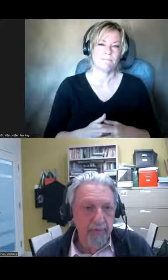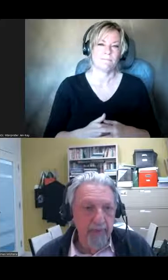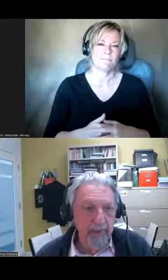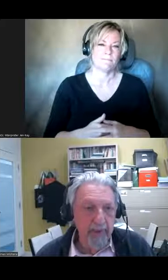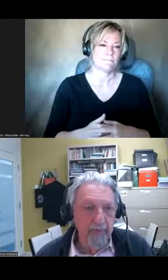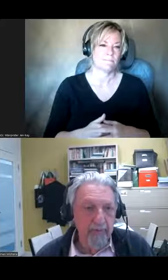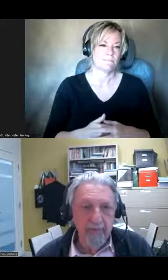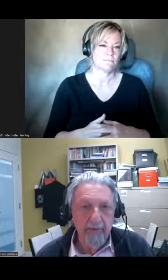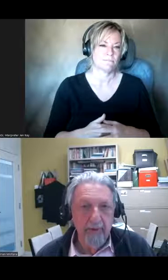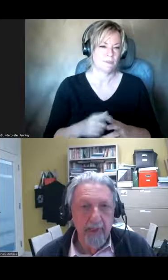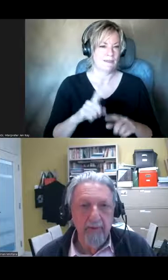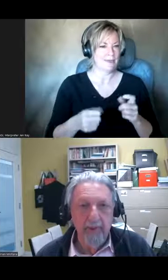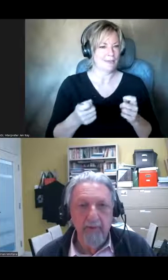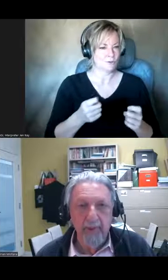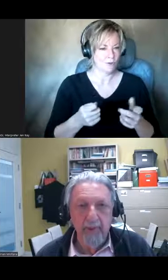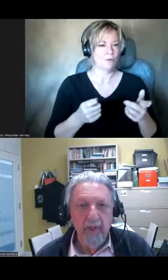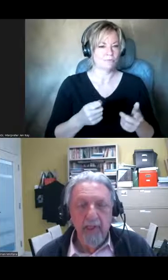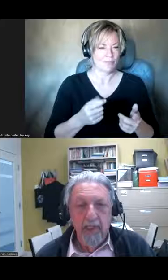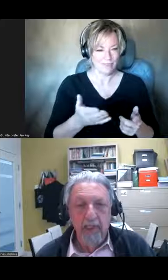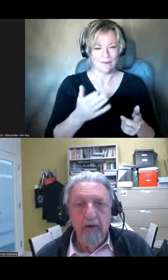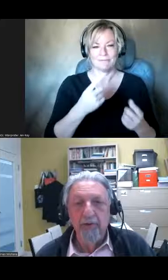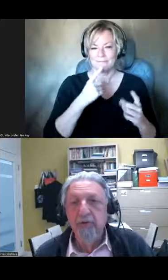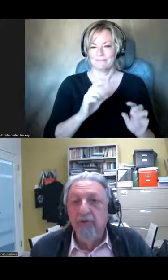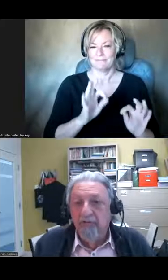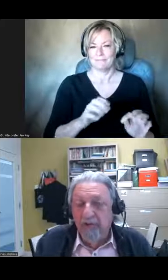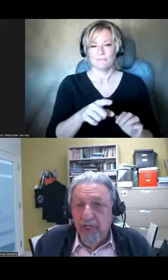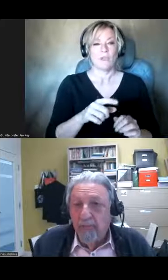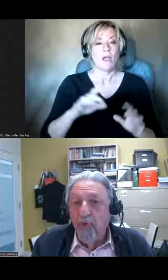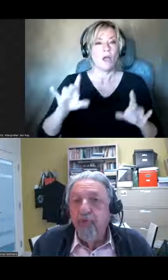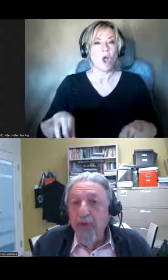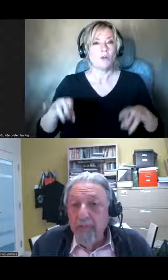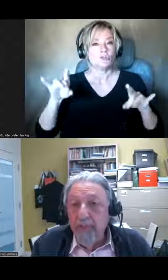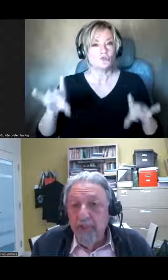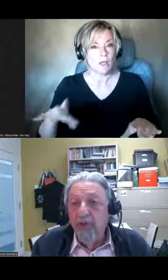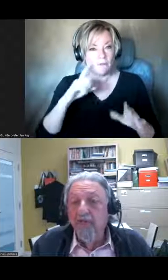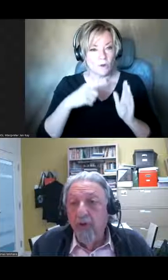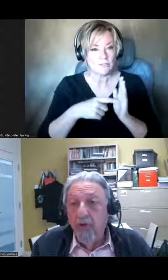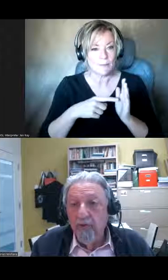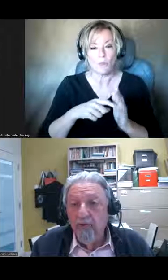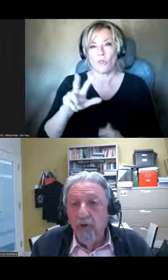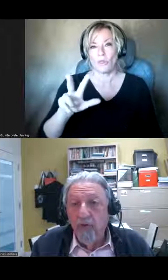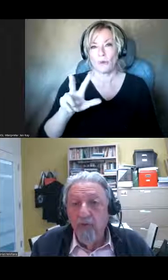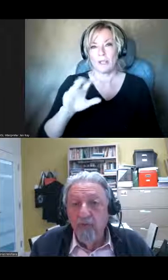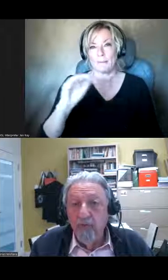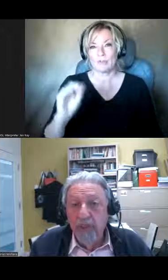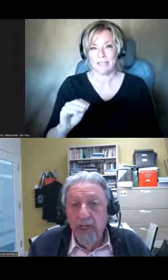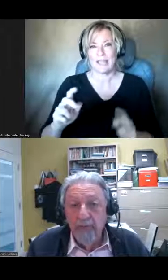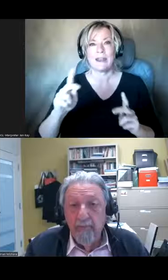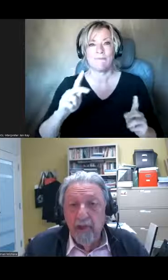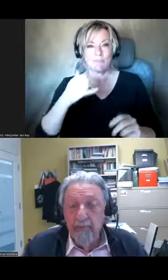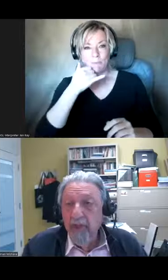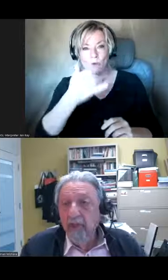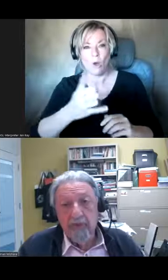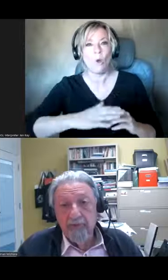Oops, I can't control it. Yeah, there we go. In Australia, for example, 3% of callers who call over 20